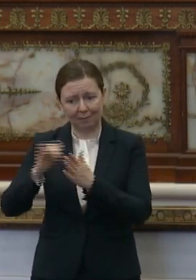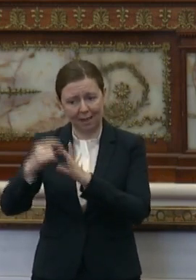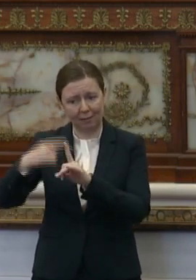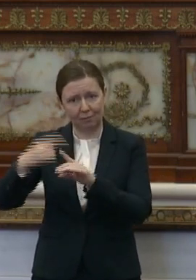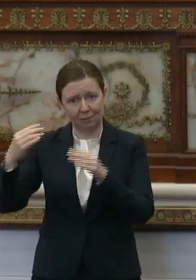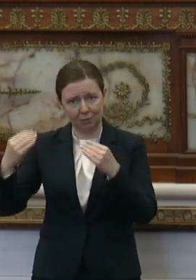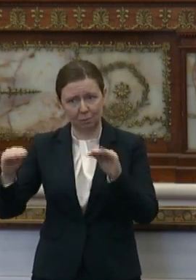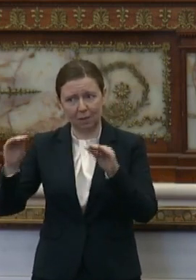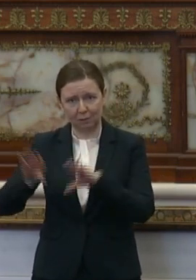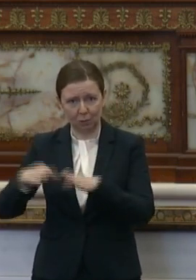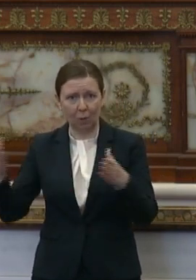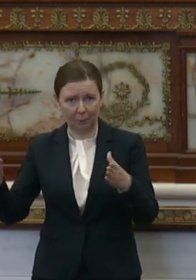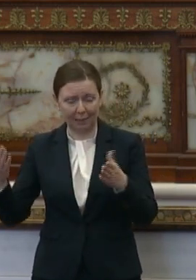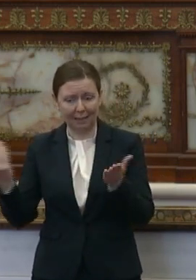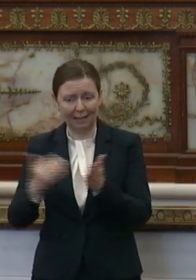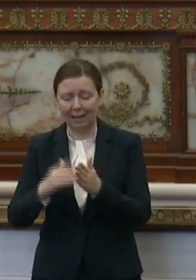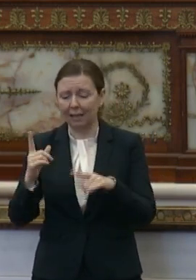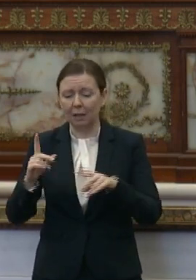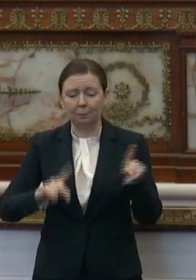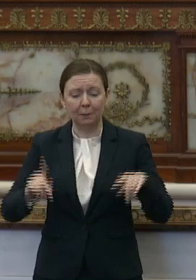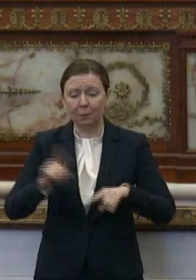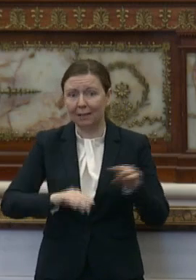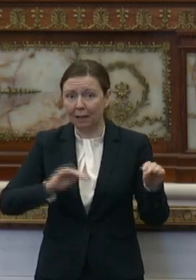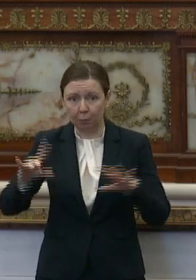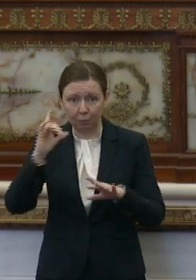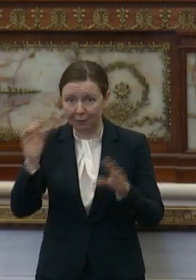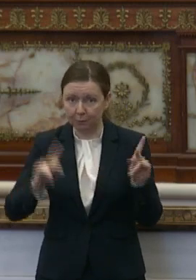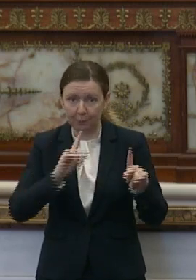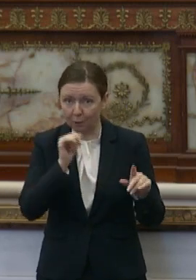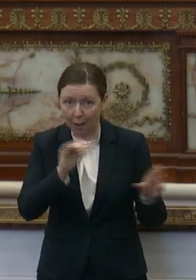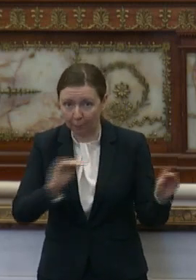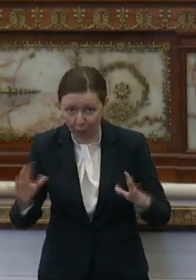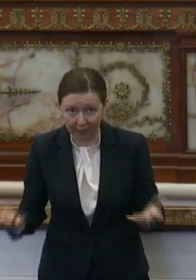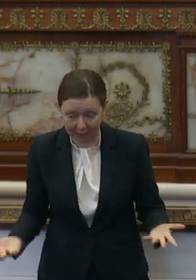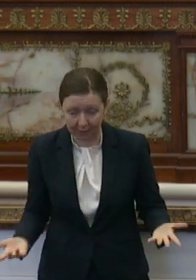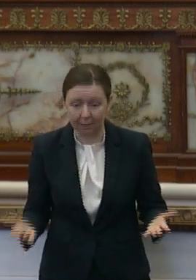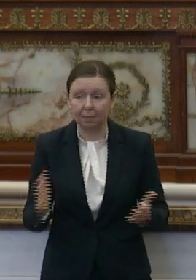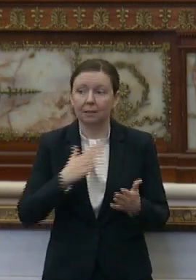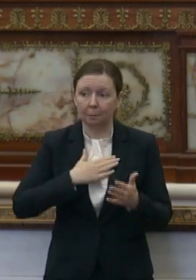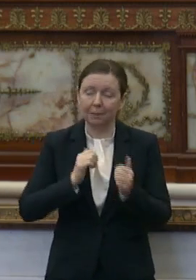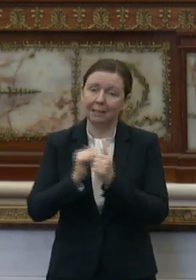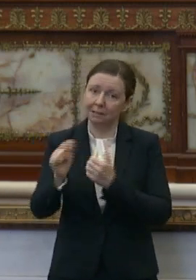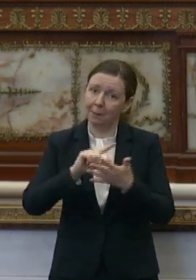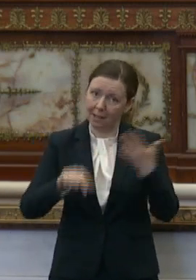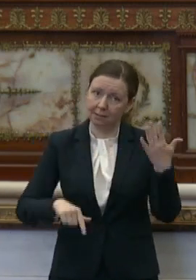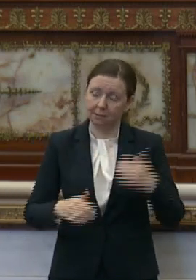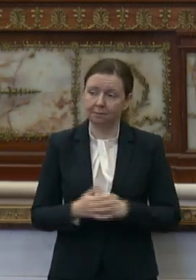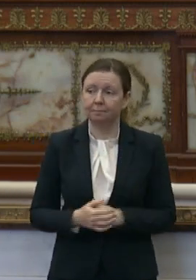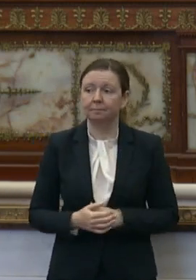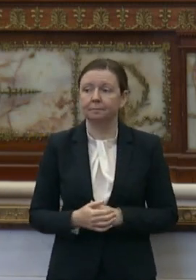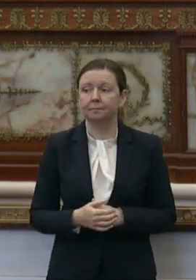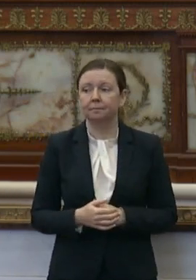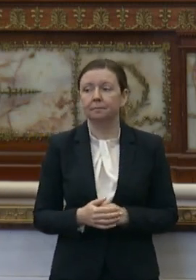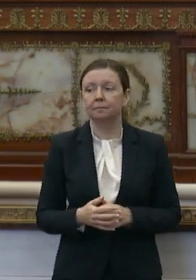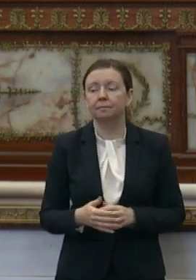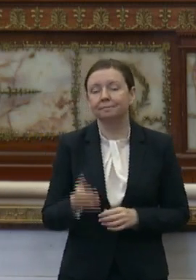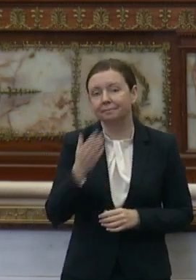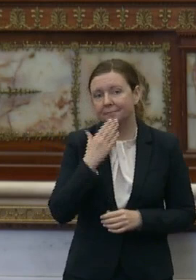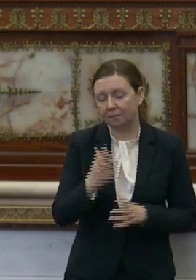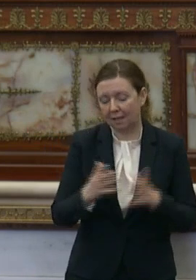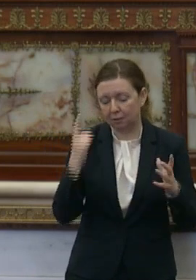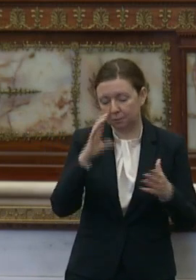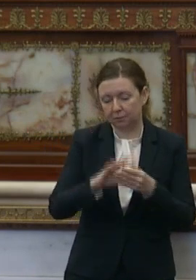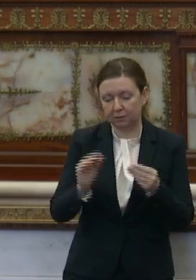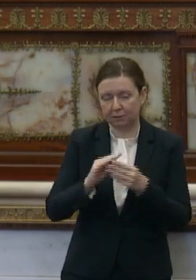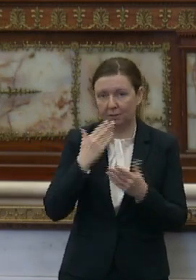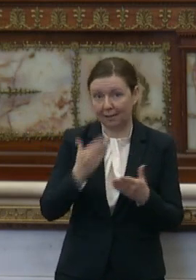and allow people to move. People can't move because nobody is moving. Please pass this package of 5 bills. Thank you so much for